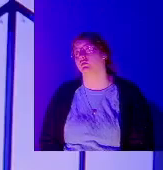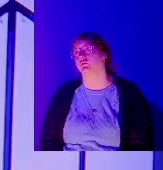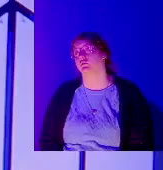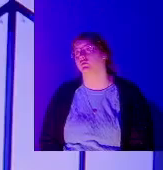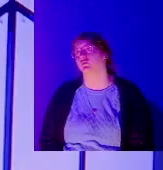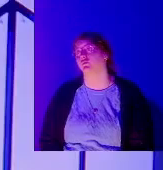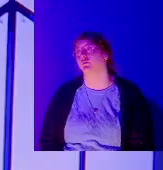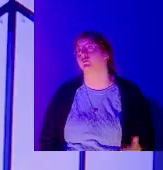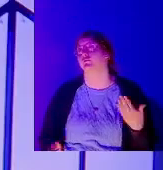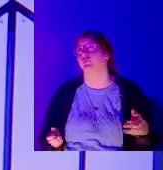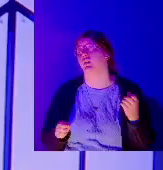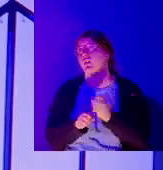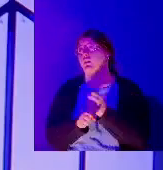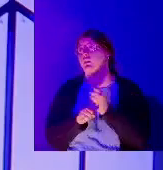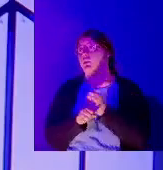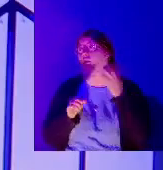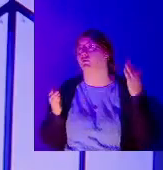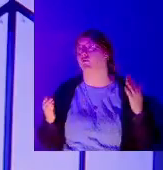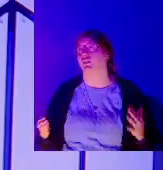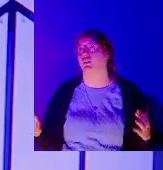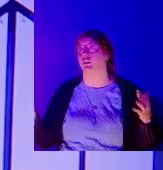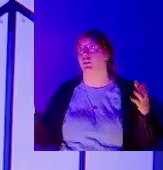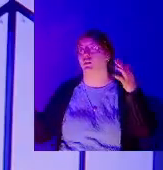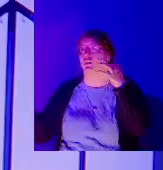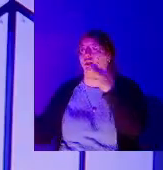well. I'm fighting a